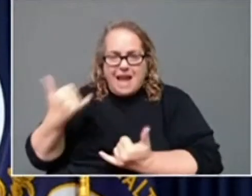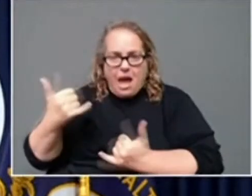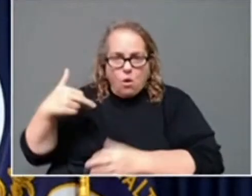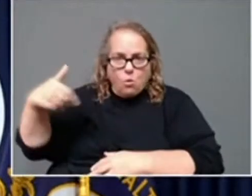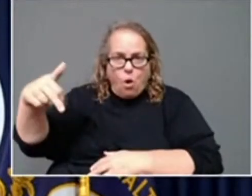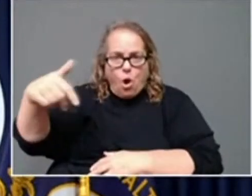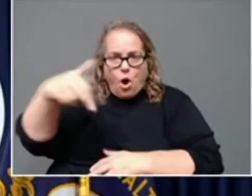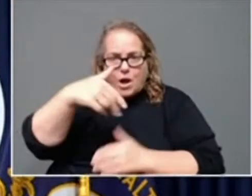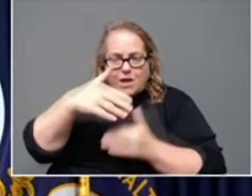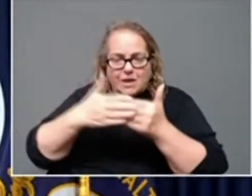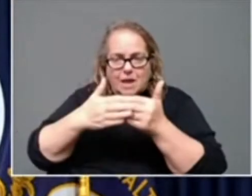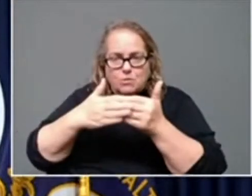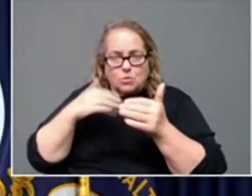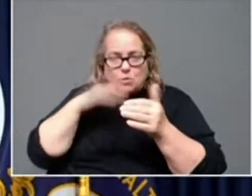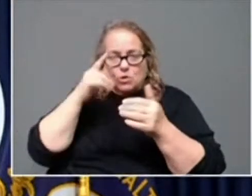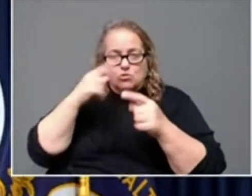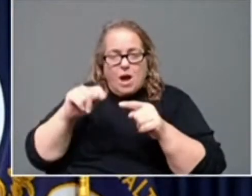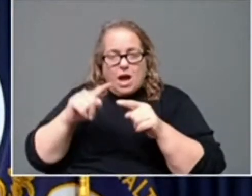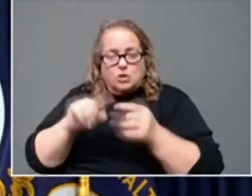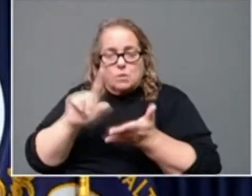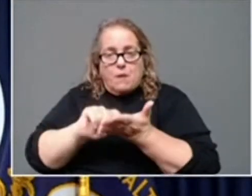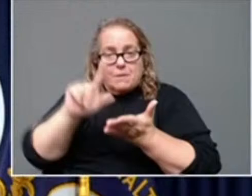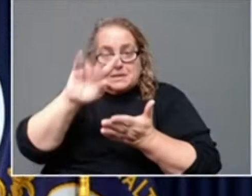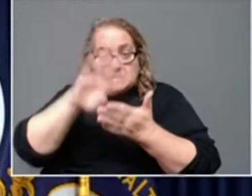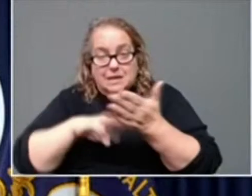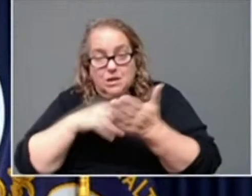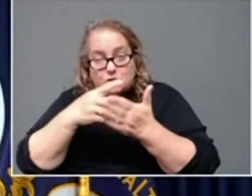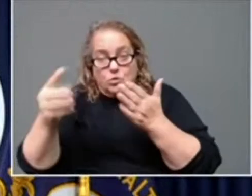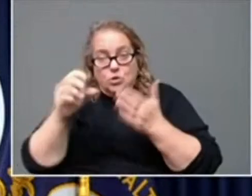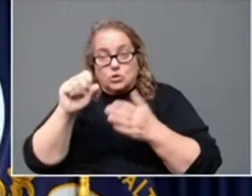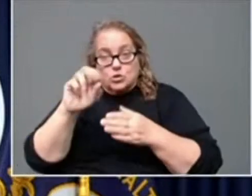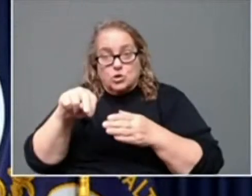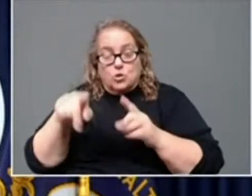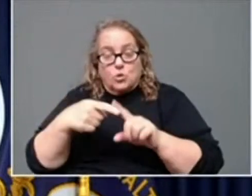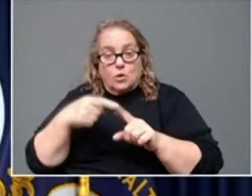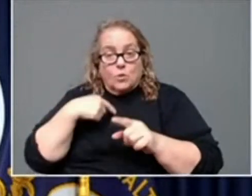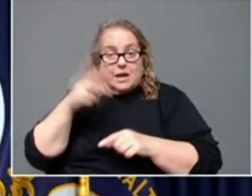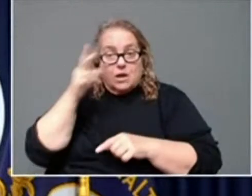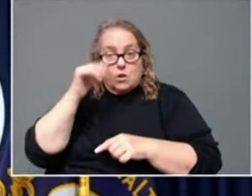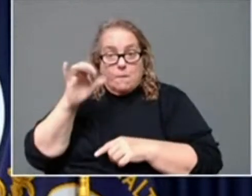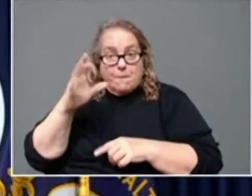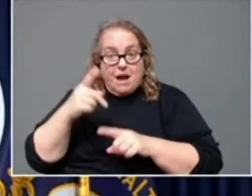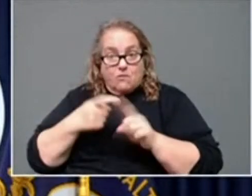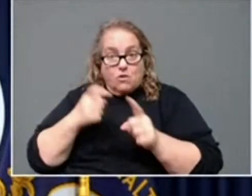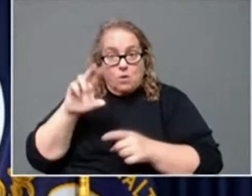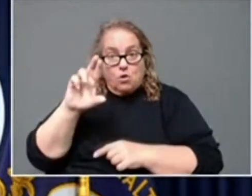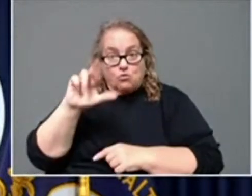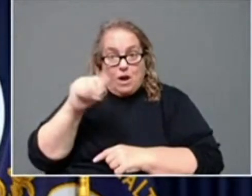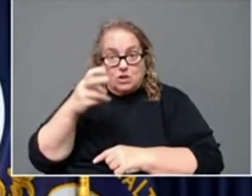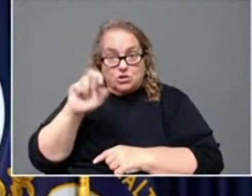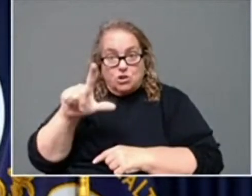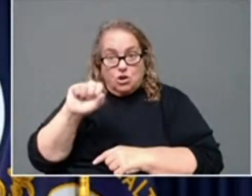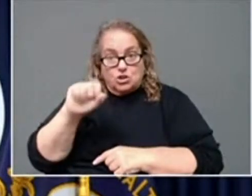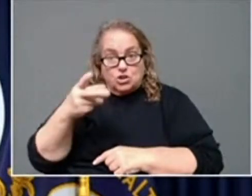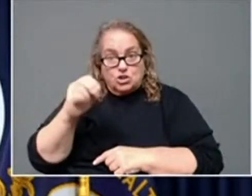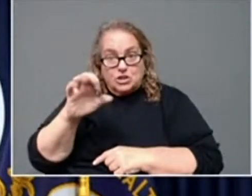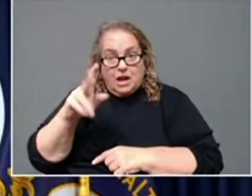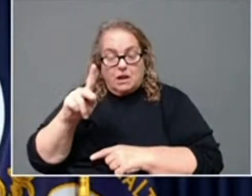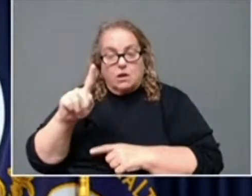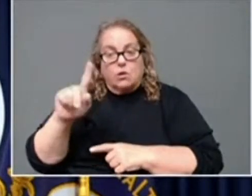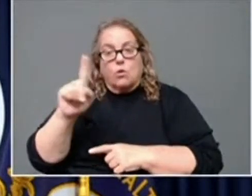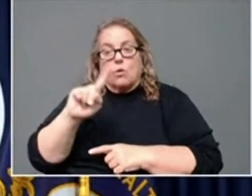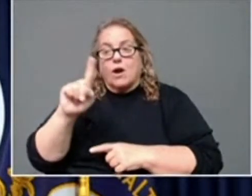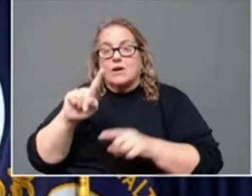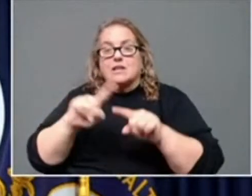try to publish a schedule once we hear back from Gracia Sheck about when different groups are going to be in